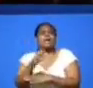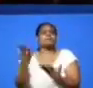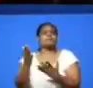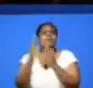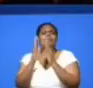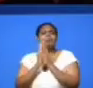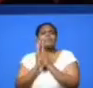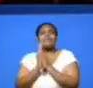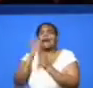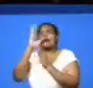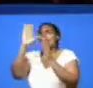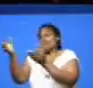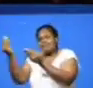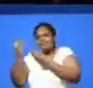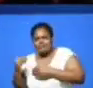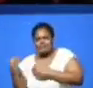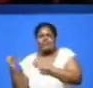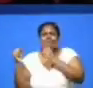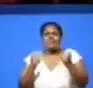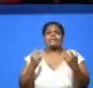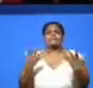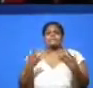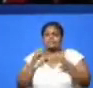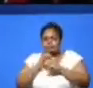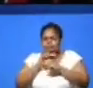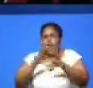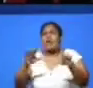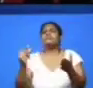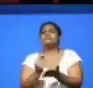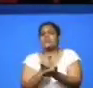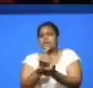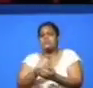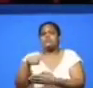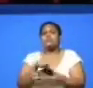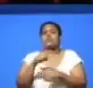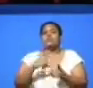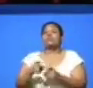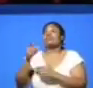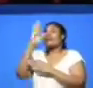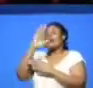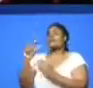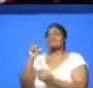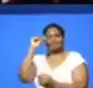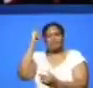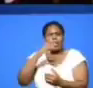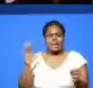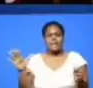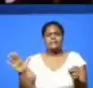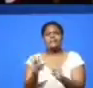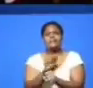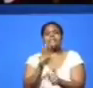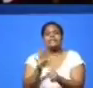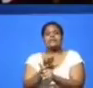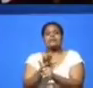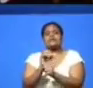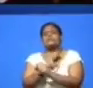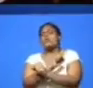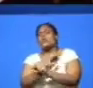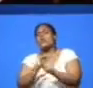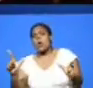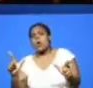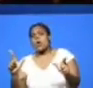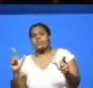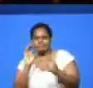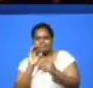me enough strength just to get the word over to you. But He's got grace sufficient for every trial